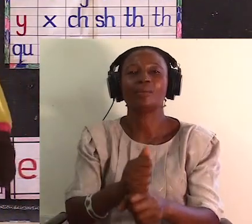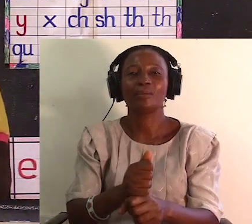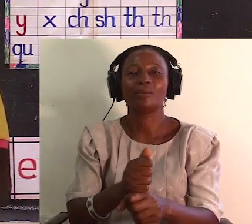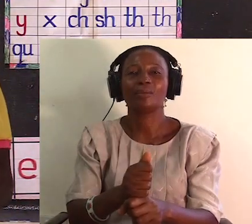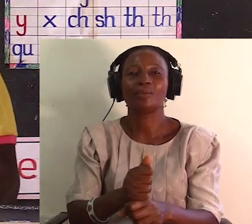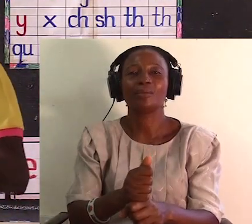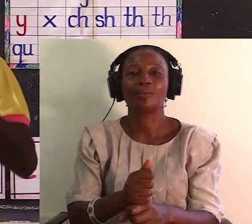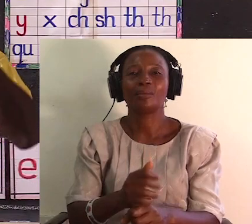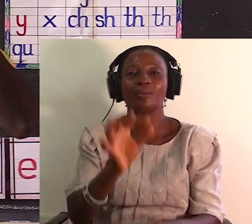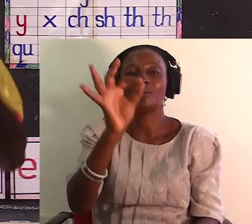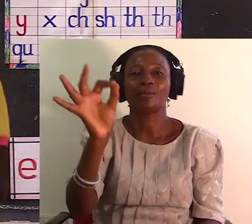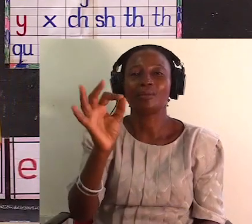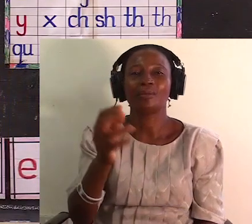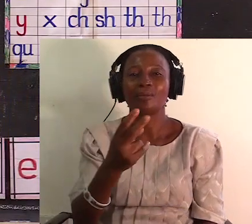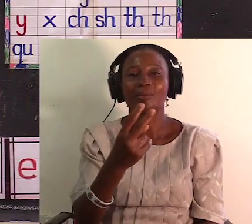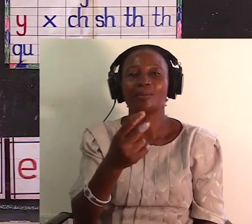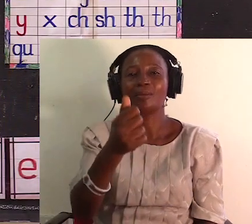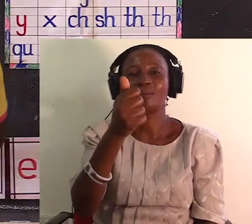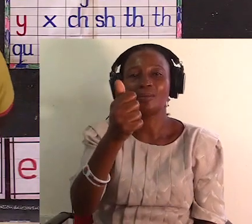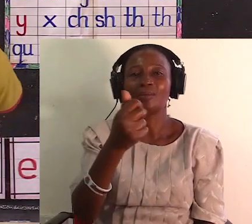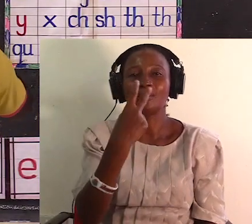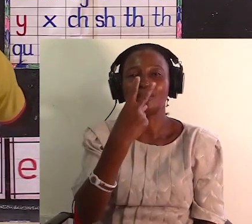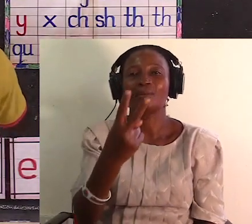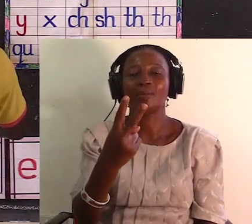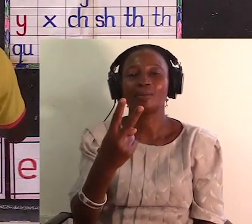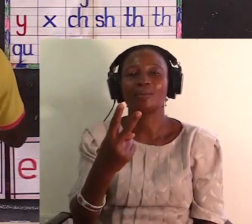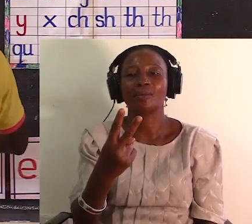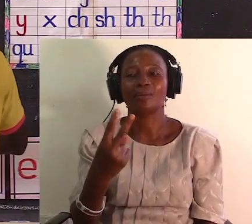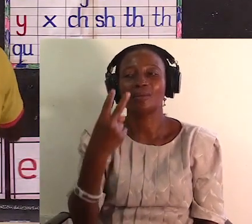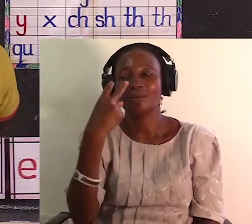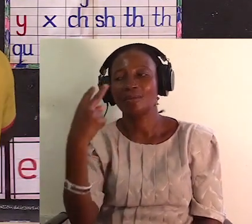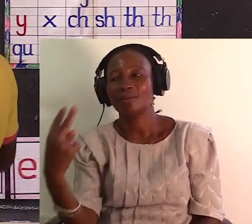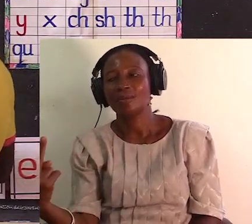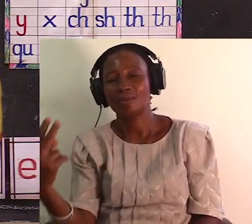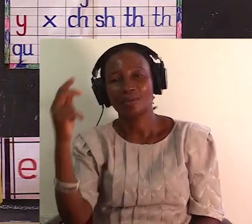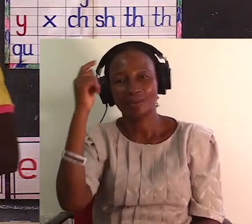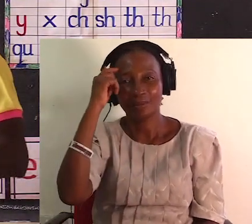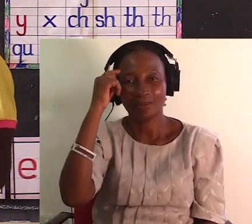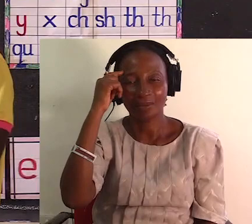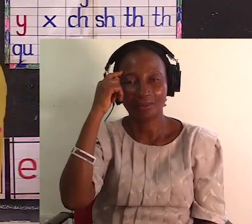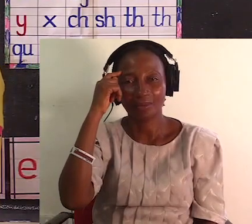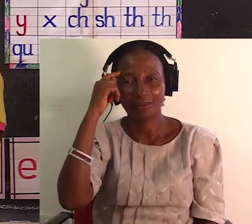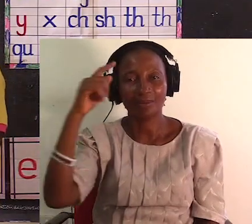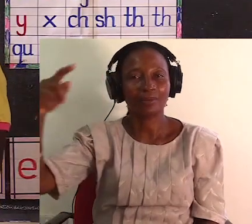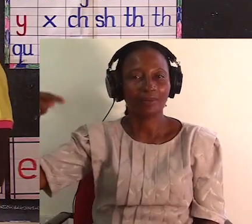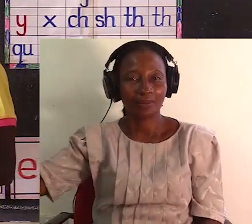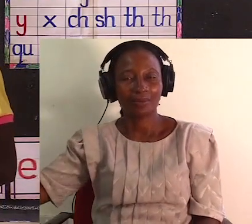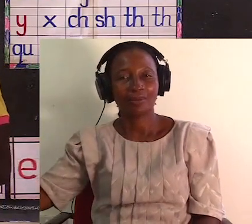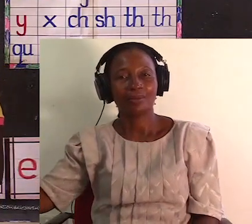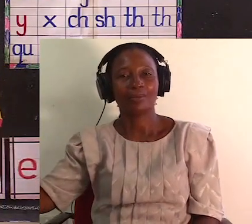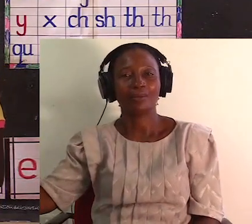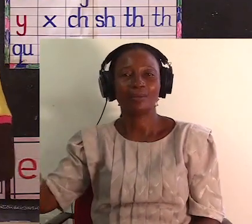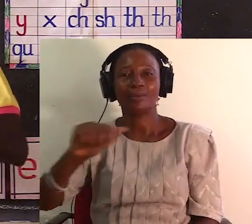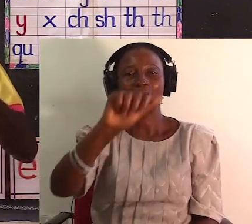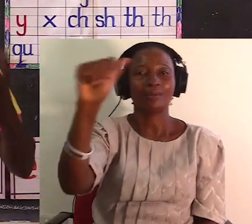good listeners to the sounds and be able to recognize the sounds and cover the sounds. So there is no cheating in this. This